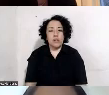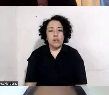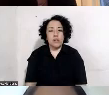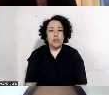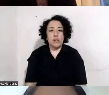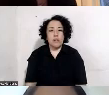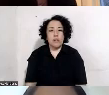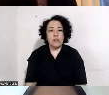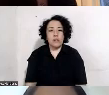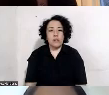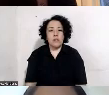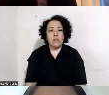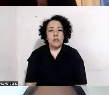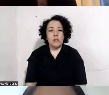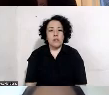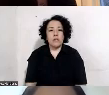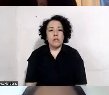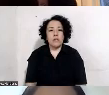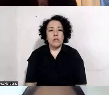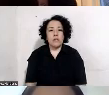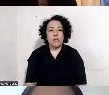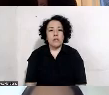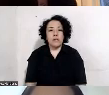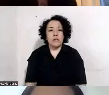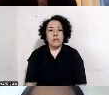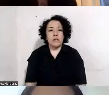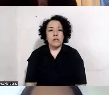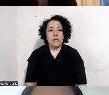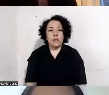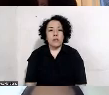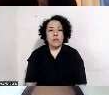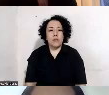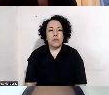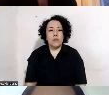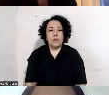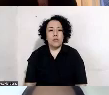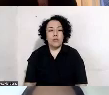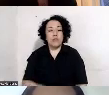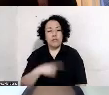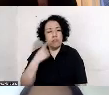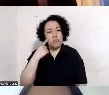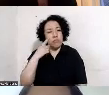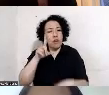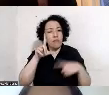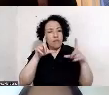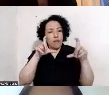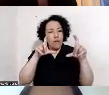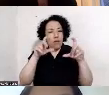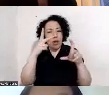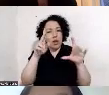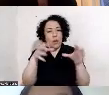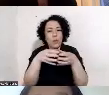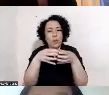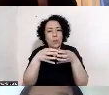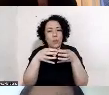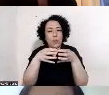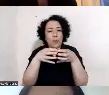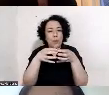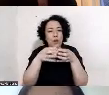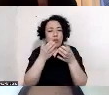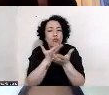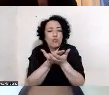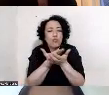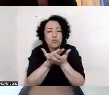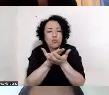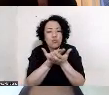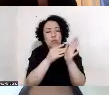are involved in this new study. E nessa foto vocês podem ver o time deles, a equipe, que estão plenamente